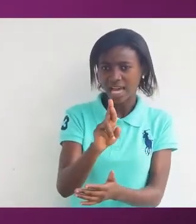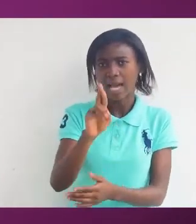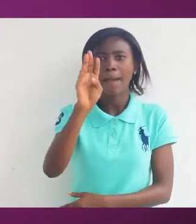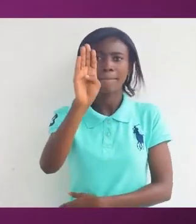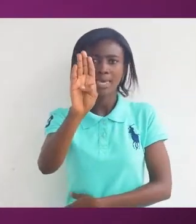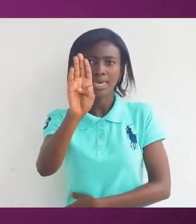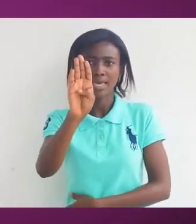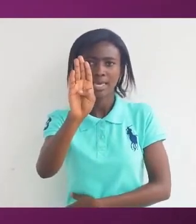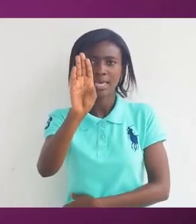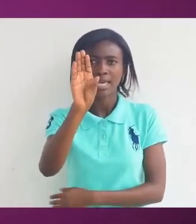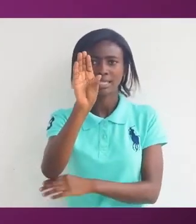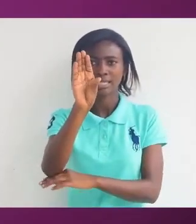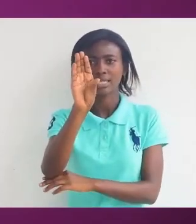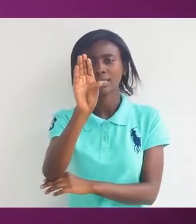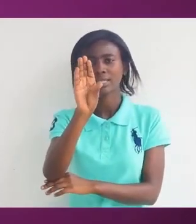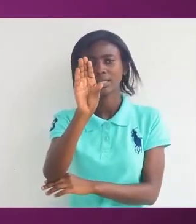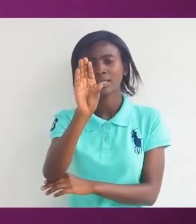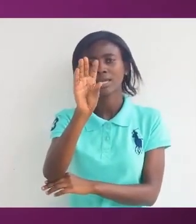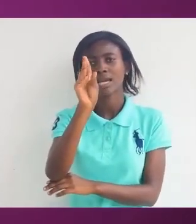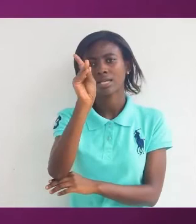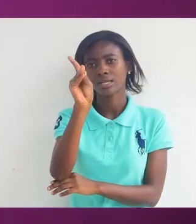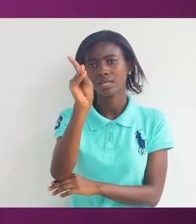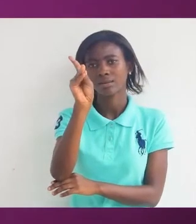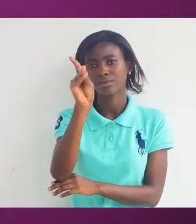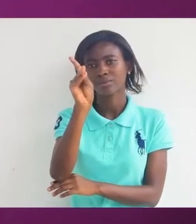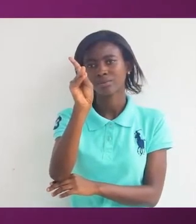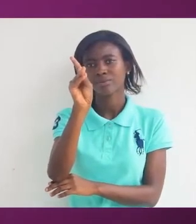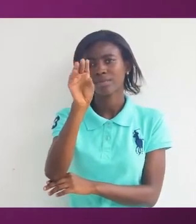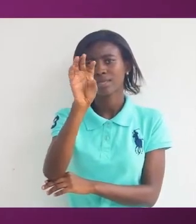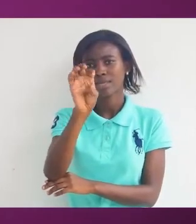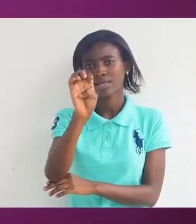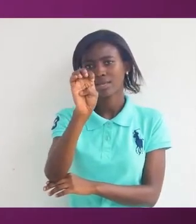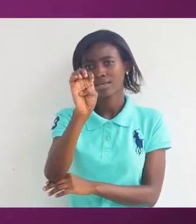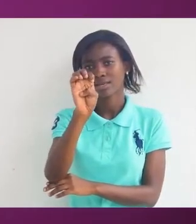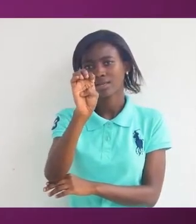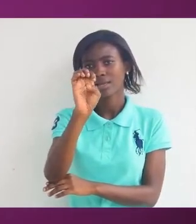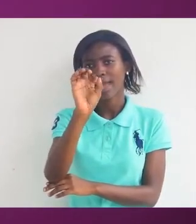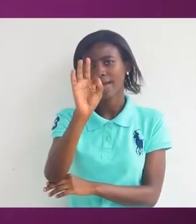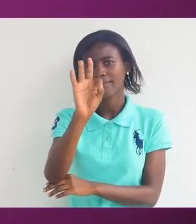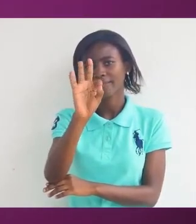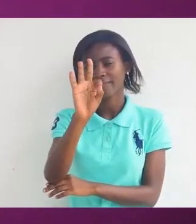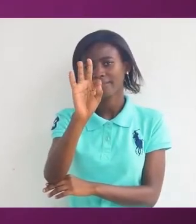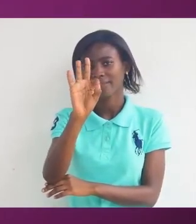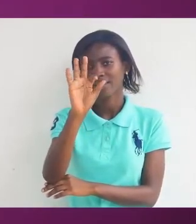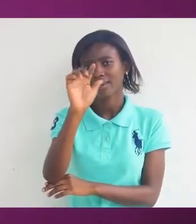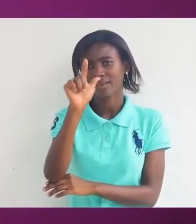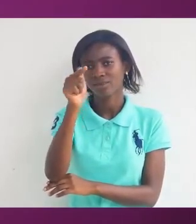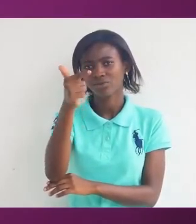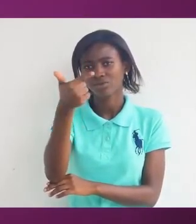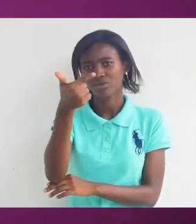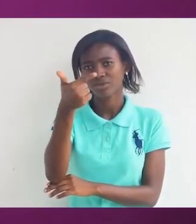B, C, D, E, F,